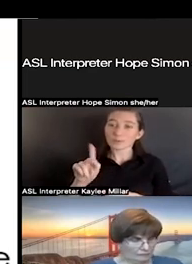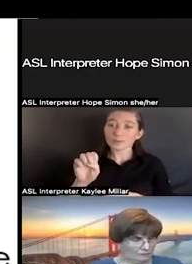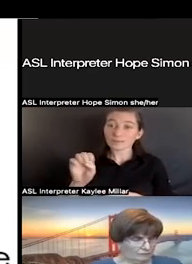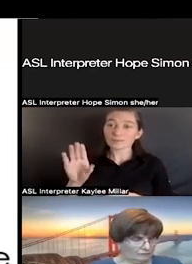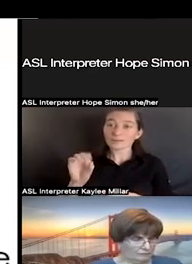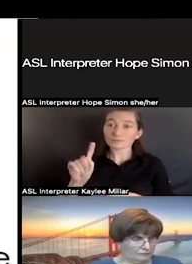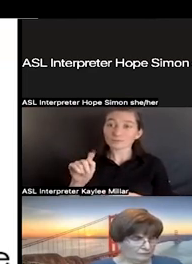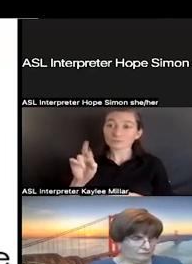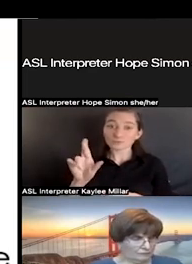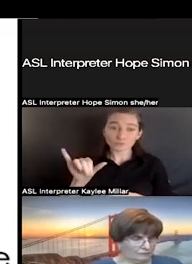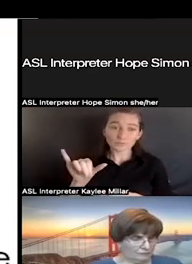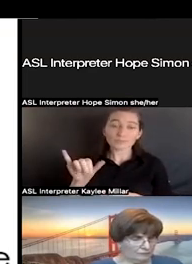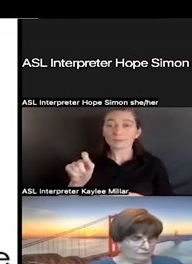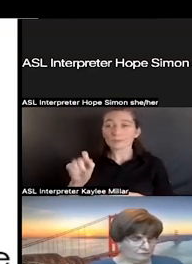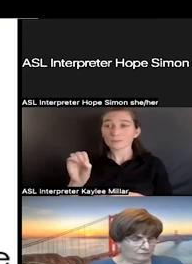in the region at